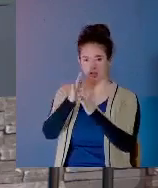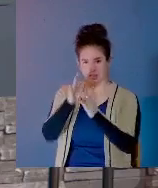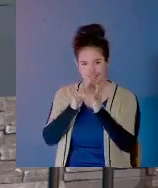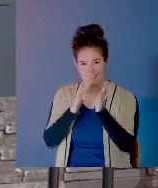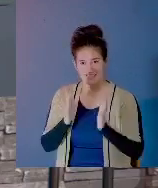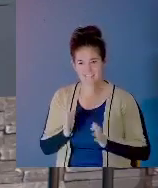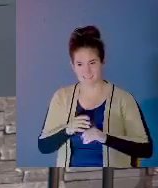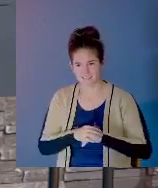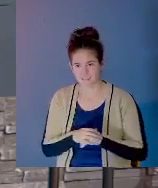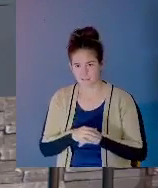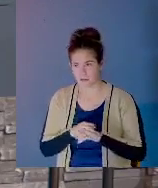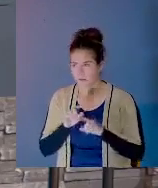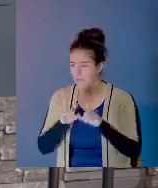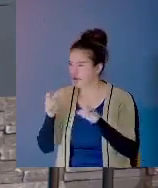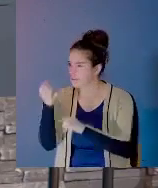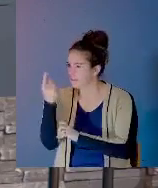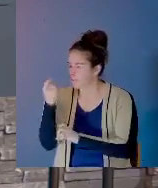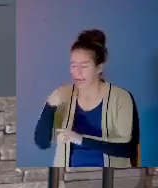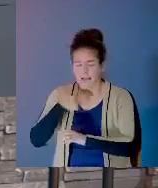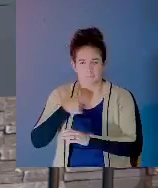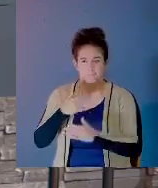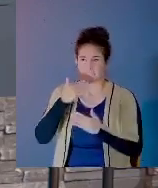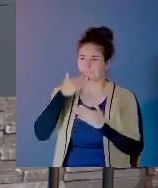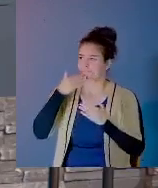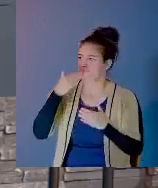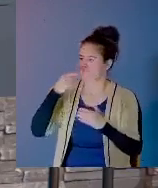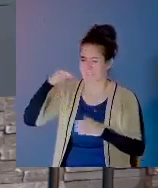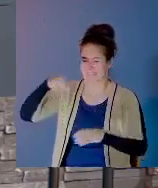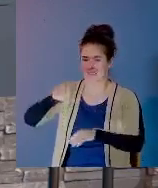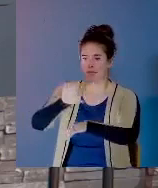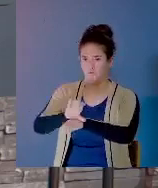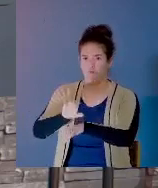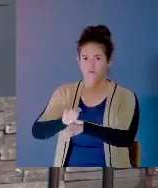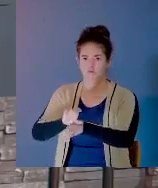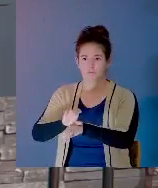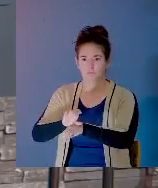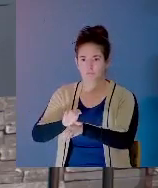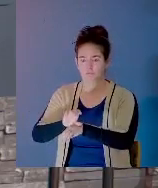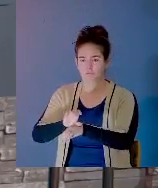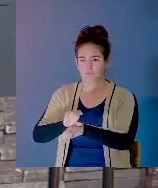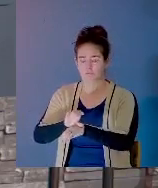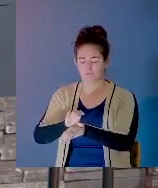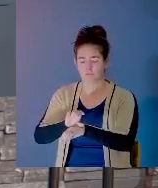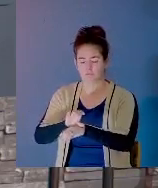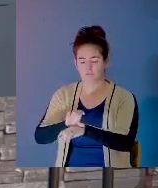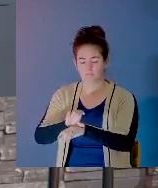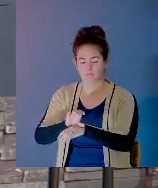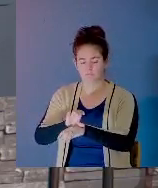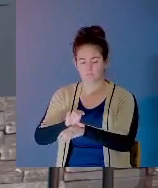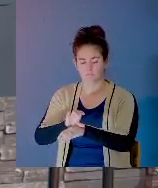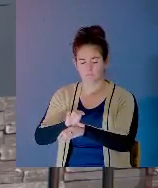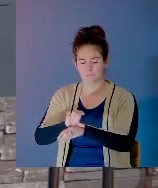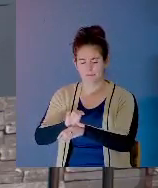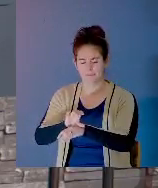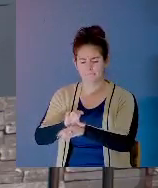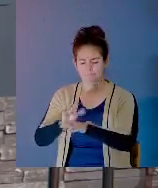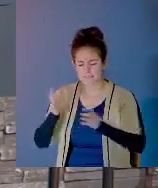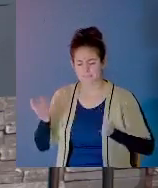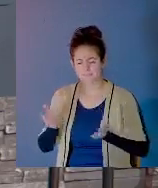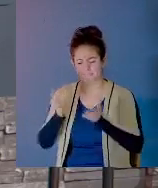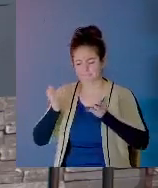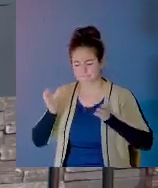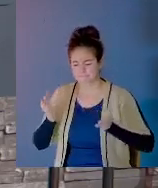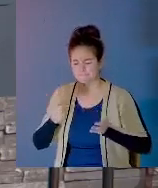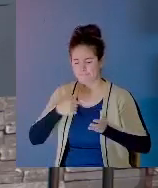anything, that it gave me encouragement to look into the Word. The Word